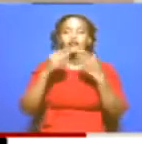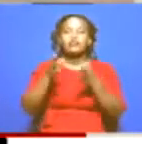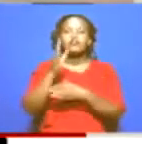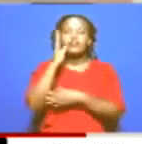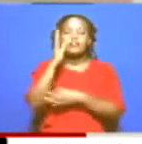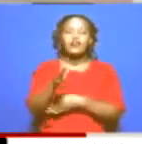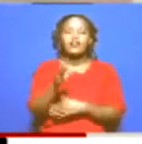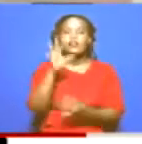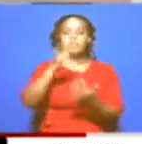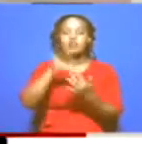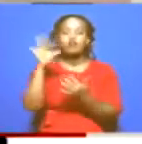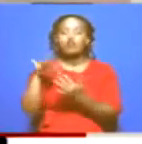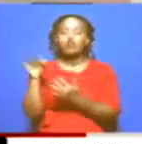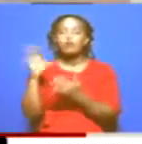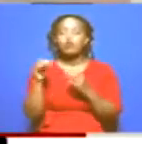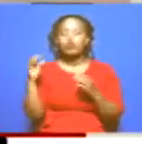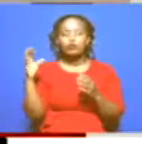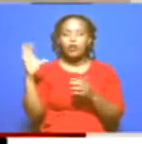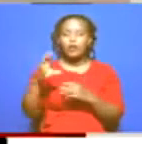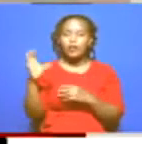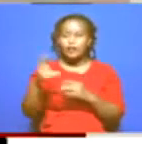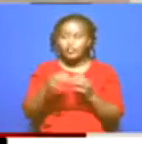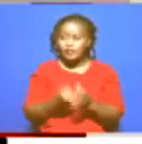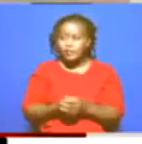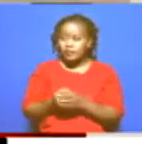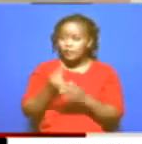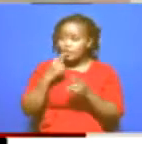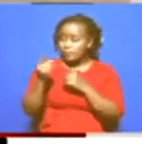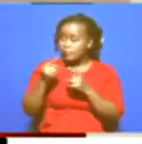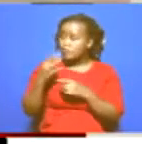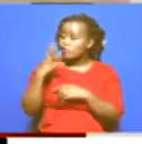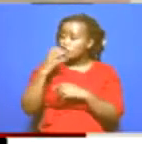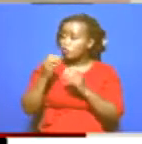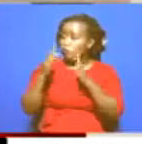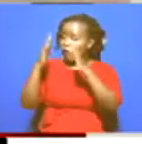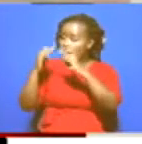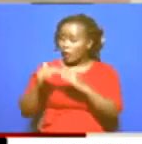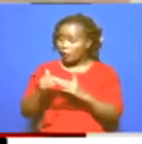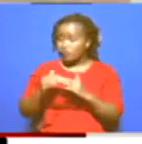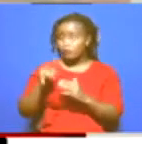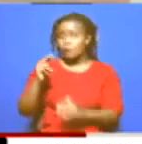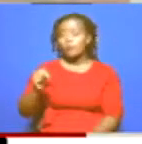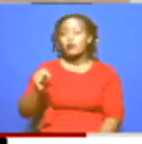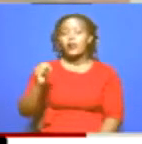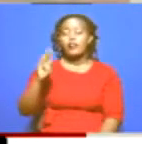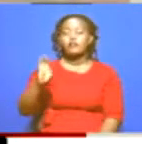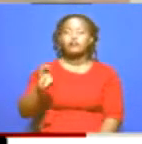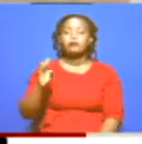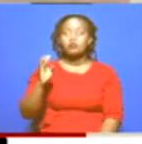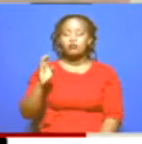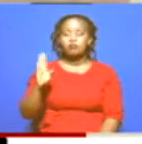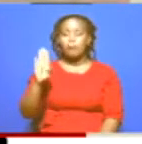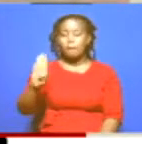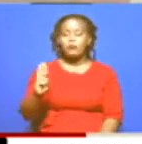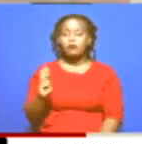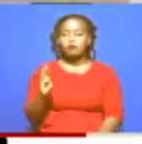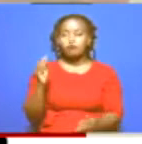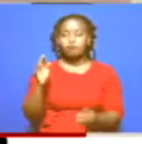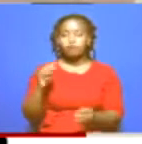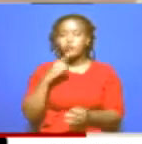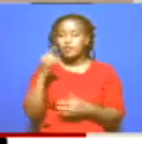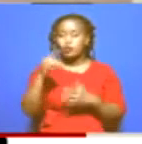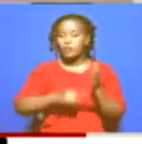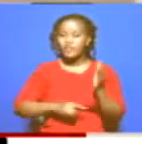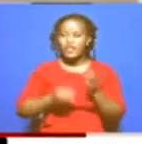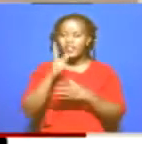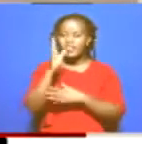of the aspirants. Speaking at Chungwa House, the party's National Election Board Chairperson Catherine Muma said direct